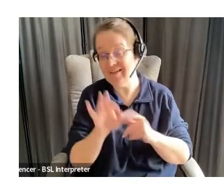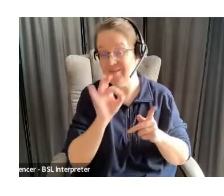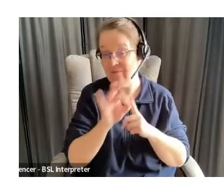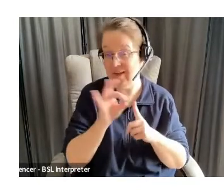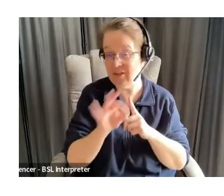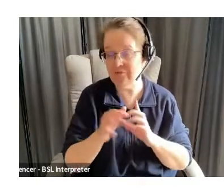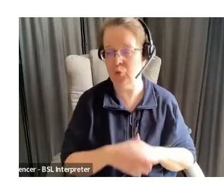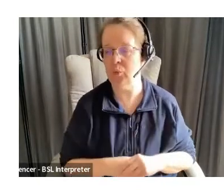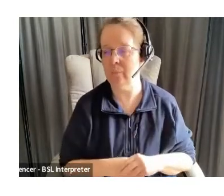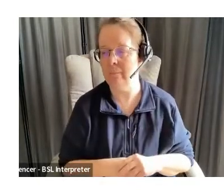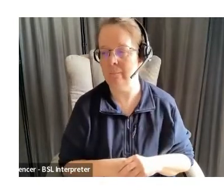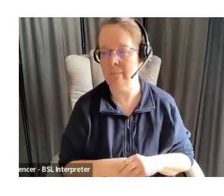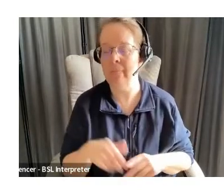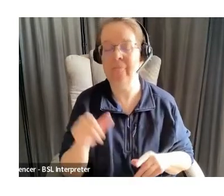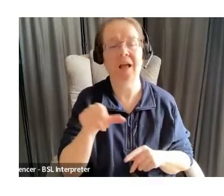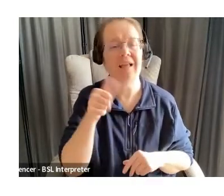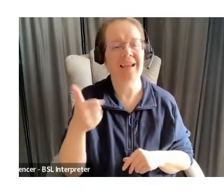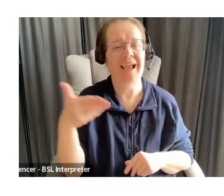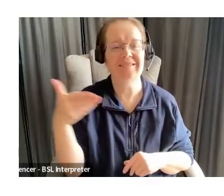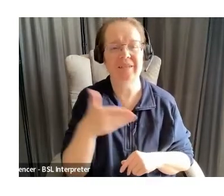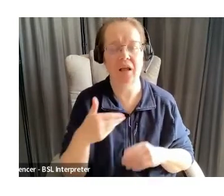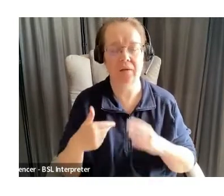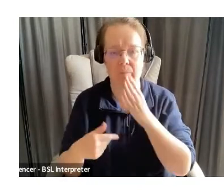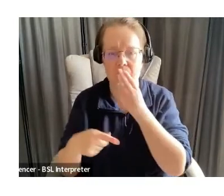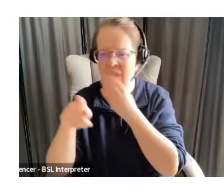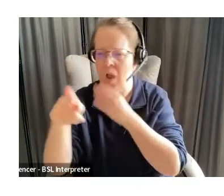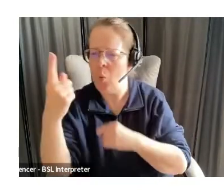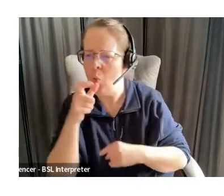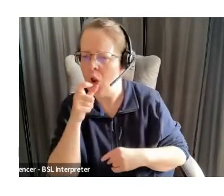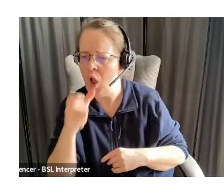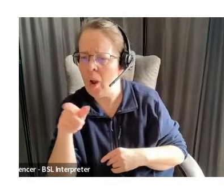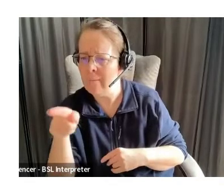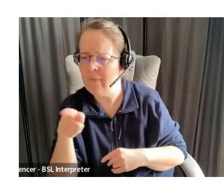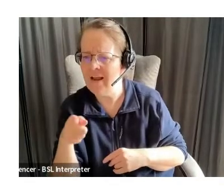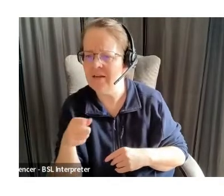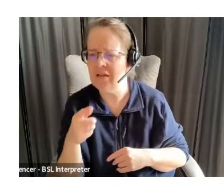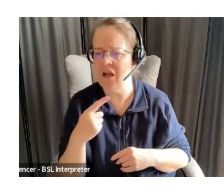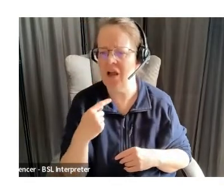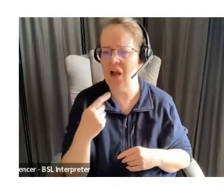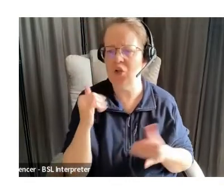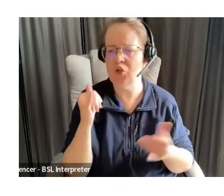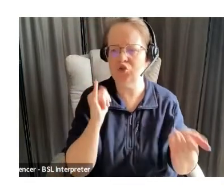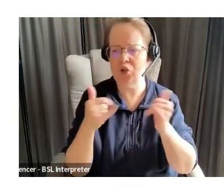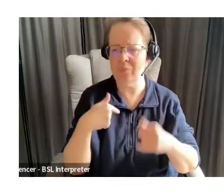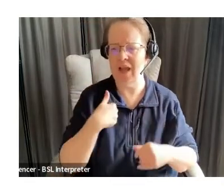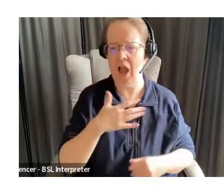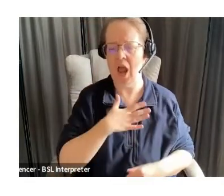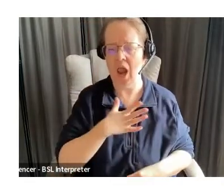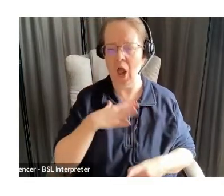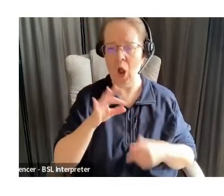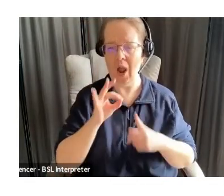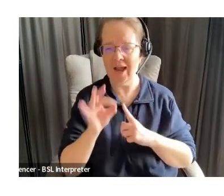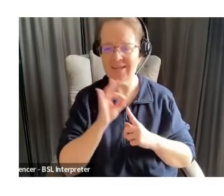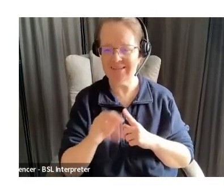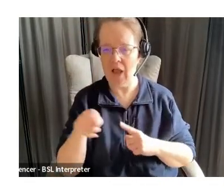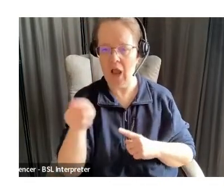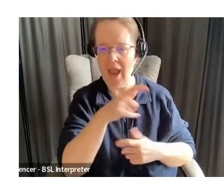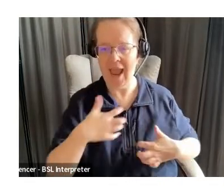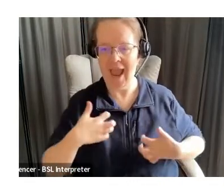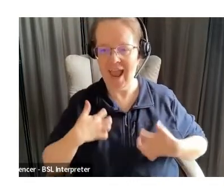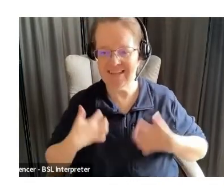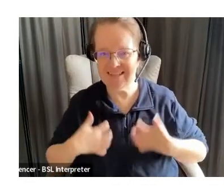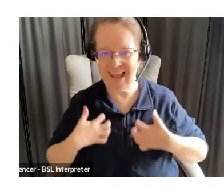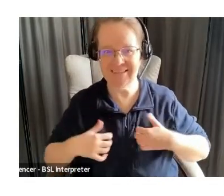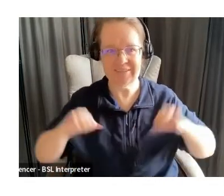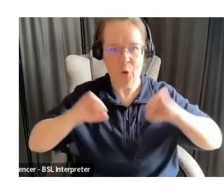interview. So let's go to the next slide. You've actually got a really lovely comment about this. Someone says, sometimes I like to think in interviews that they're excited